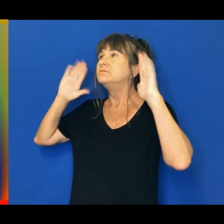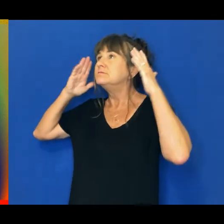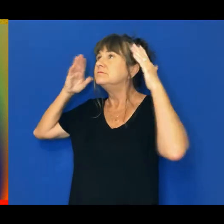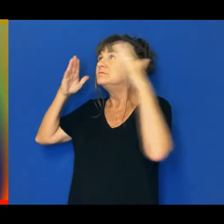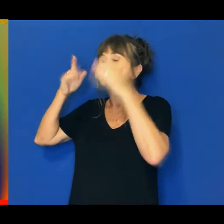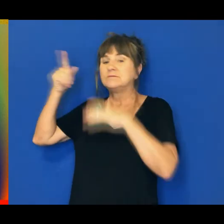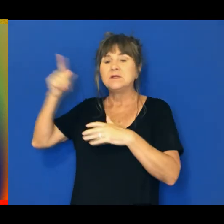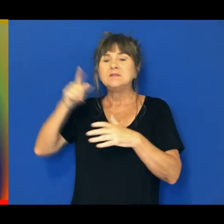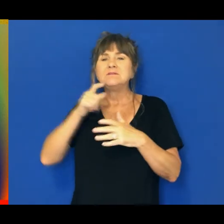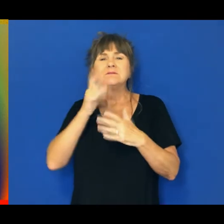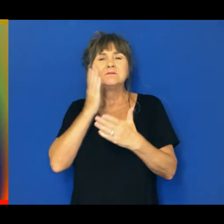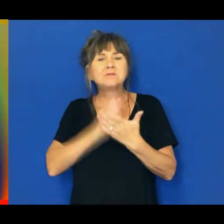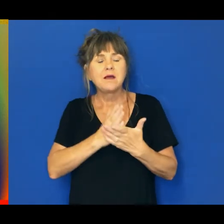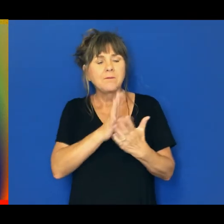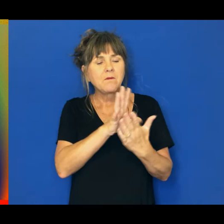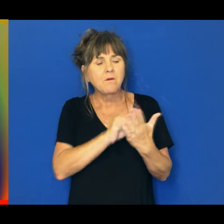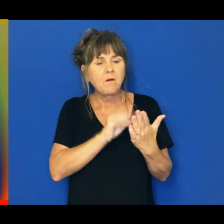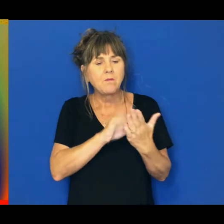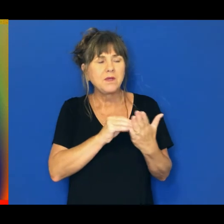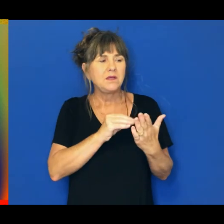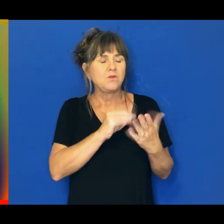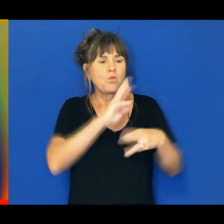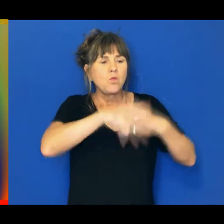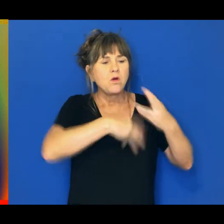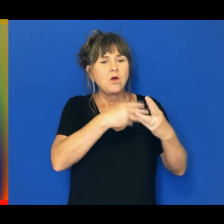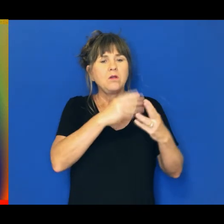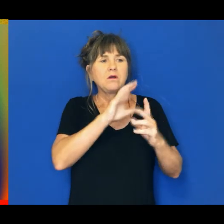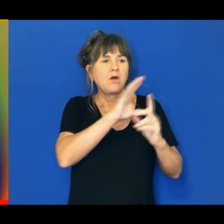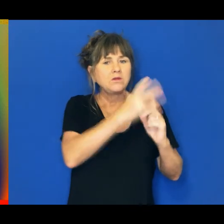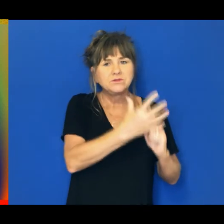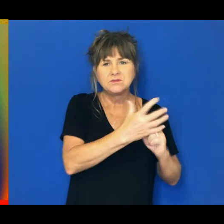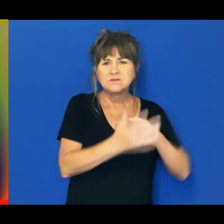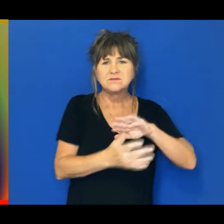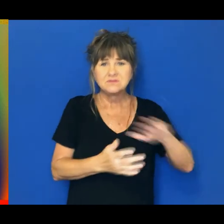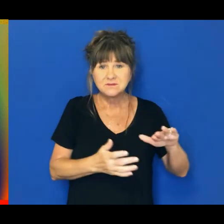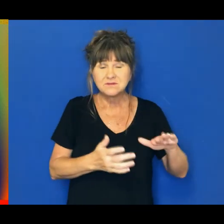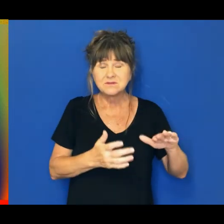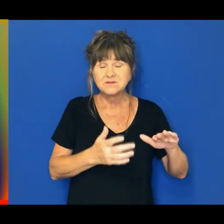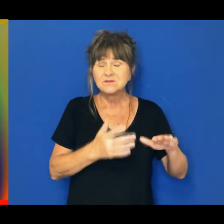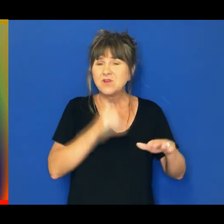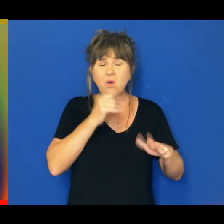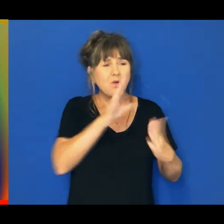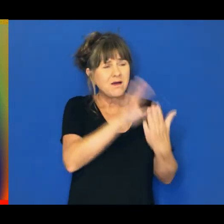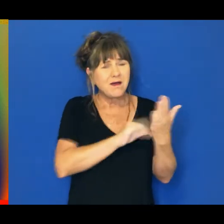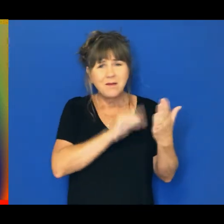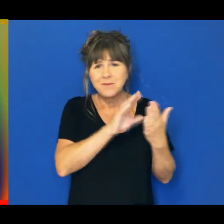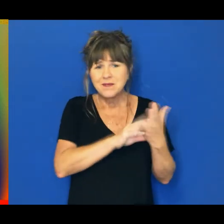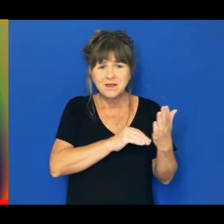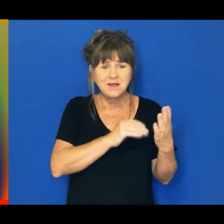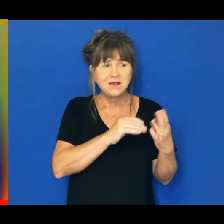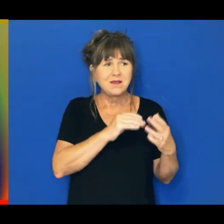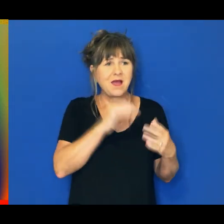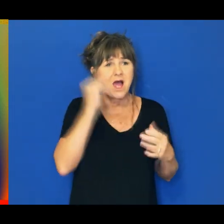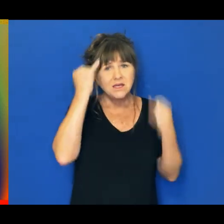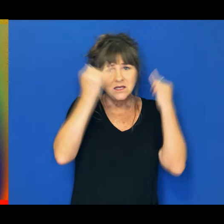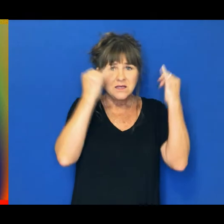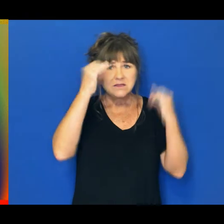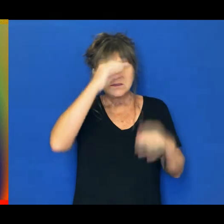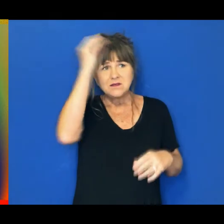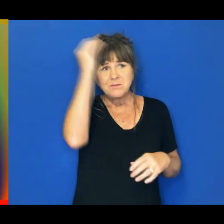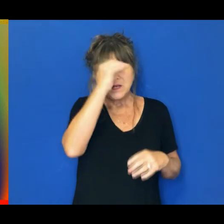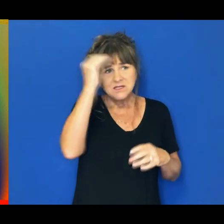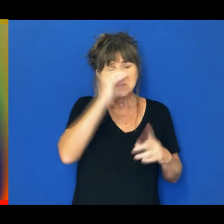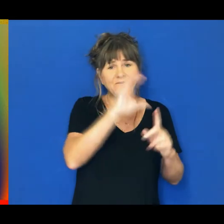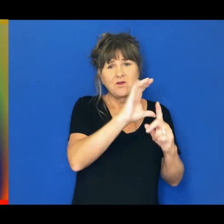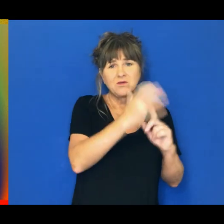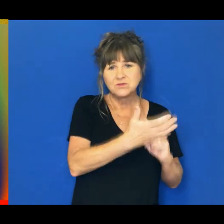the opinions of culture around you." I got to say that twice because some of you came just for that. Stop imitating the ideals and